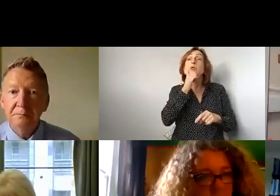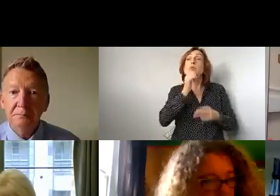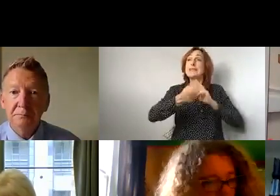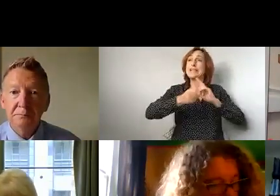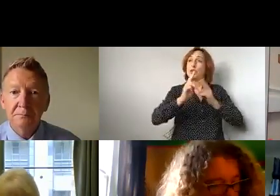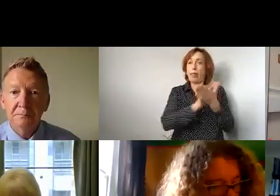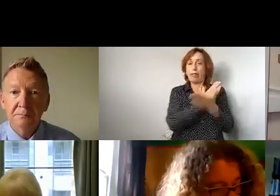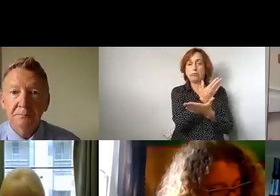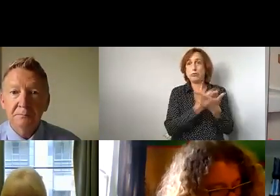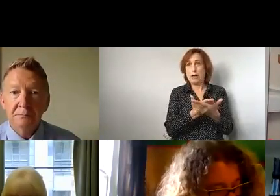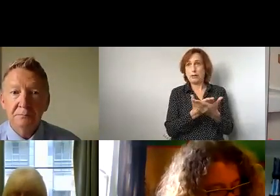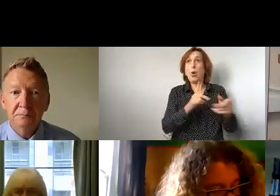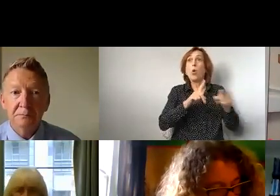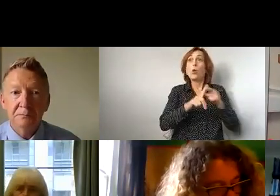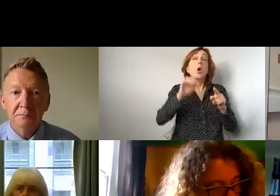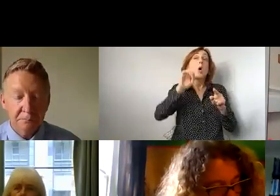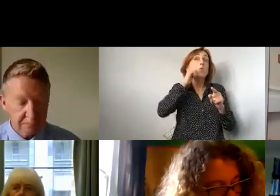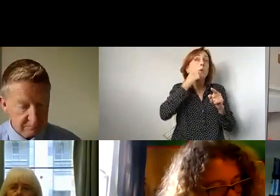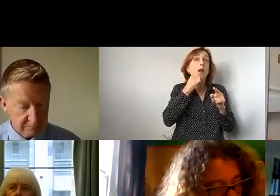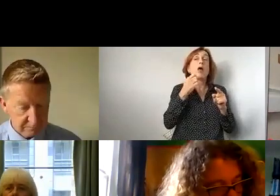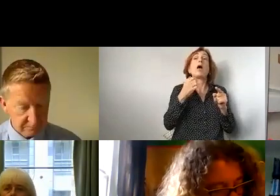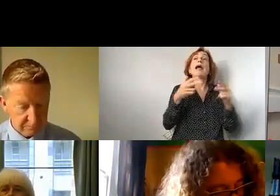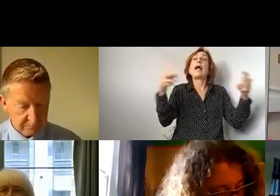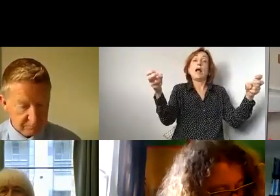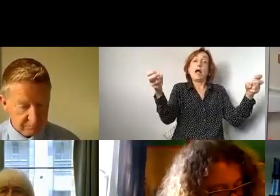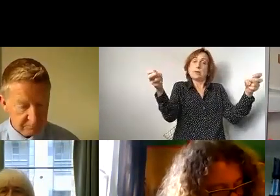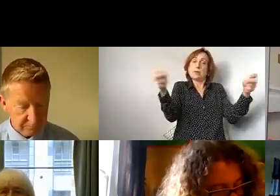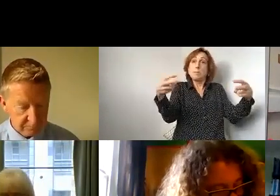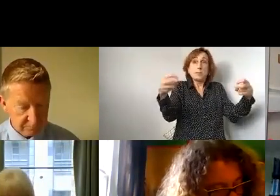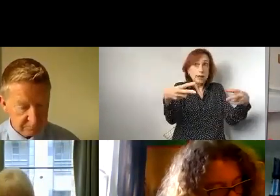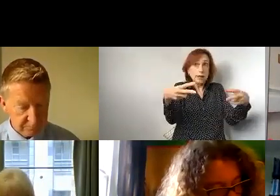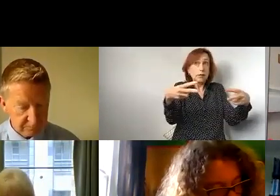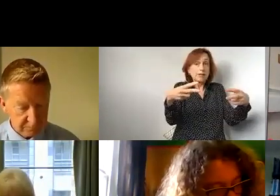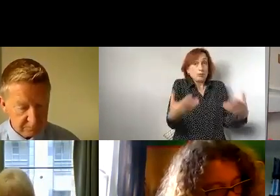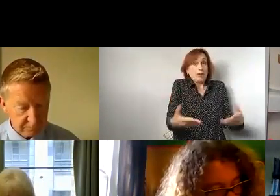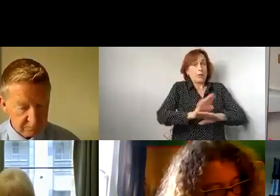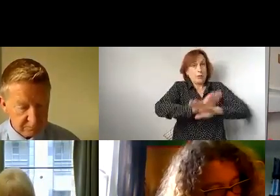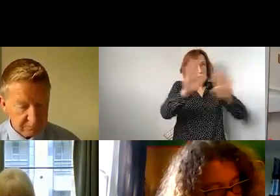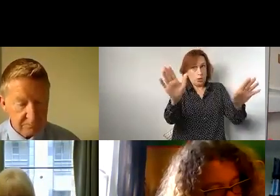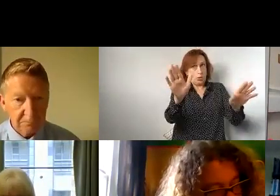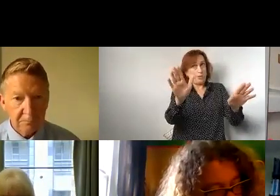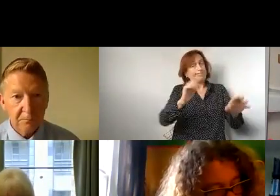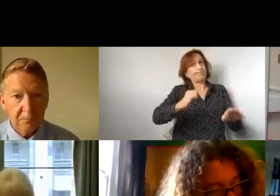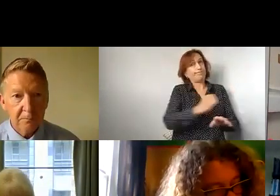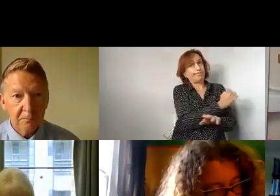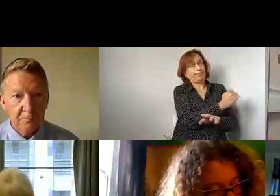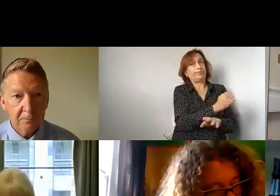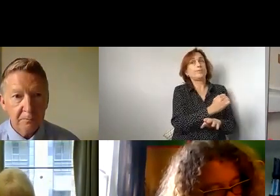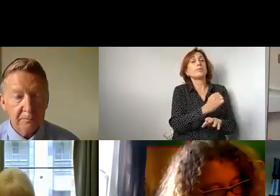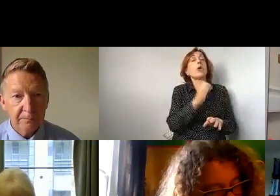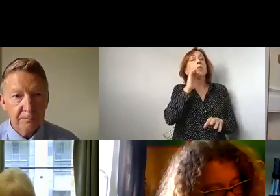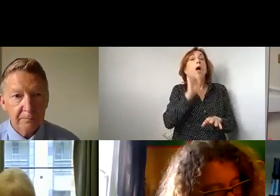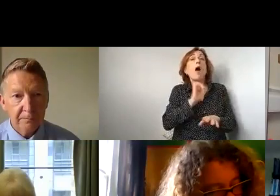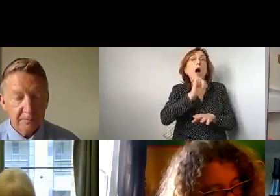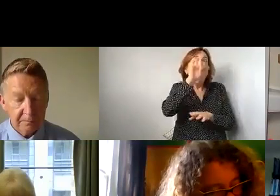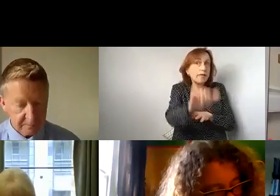Language and live captions will be available. Captions will be available, unfortunately, after the recording. We couldn't